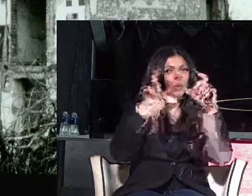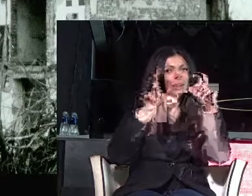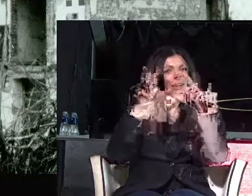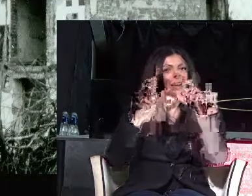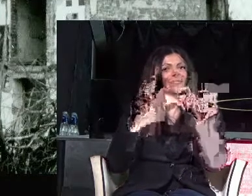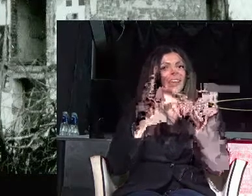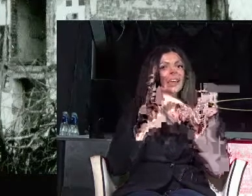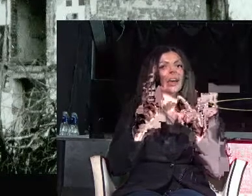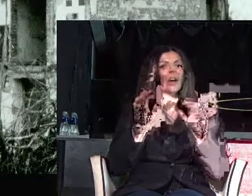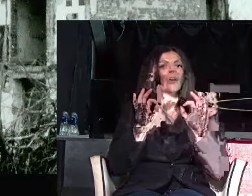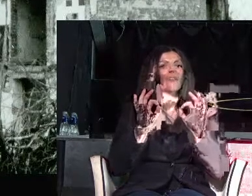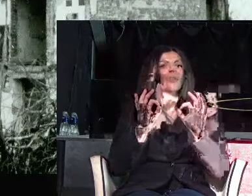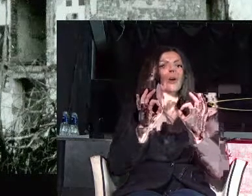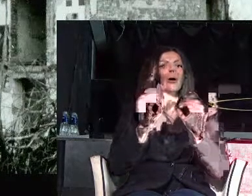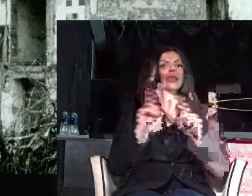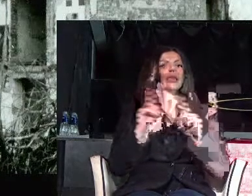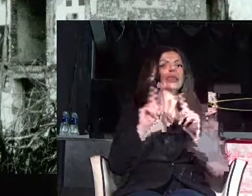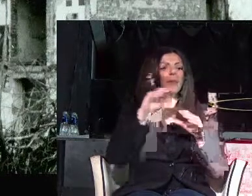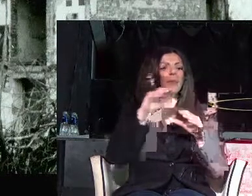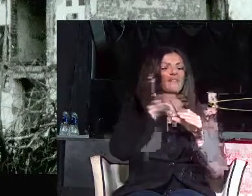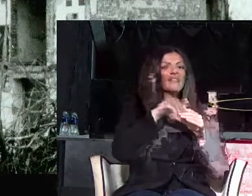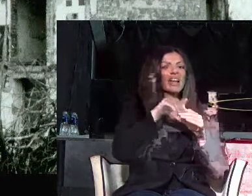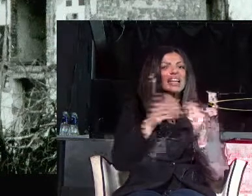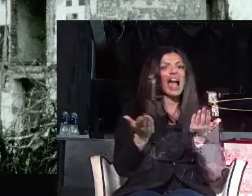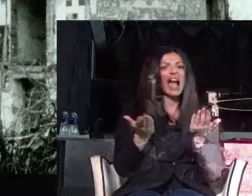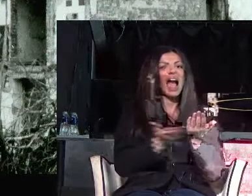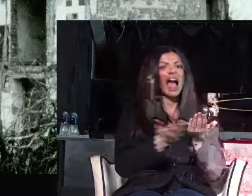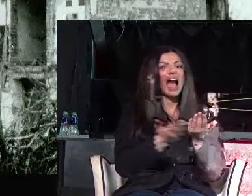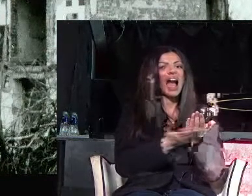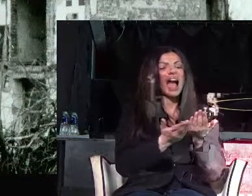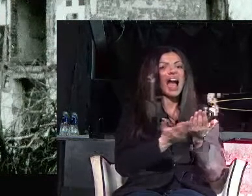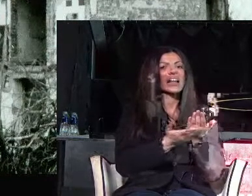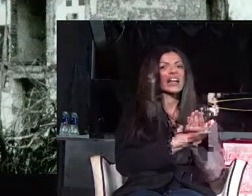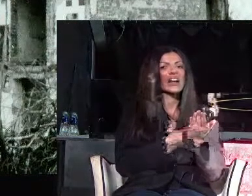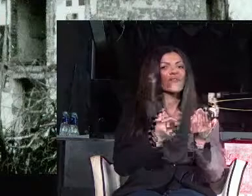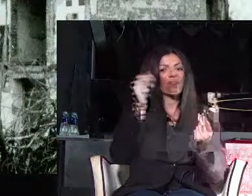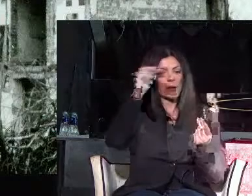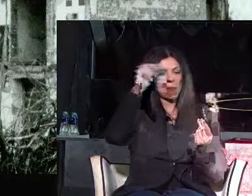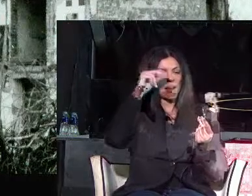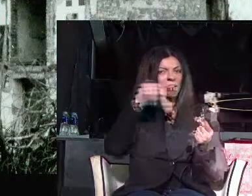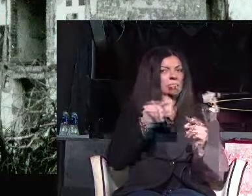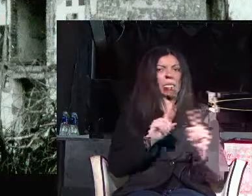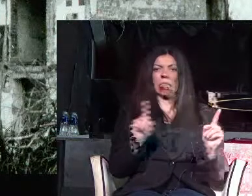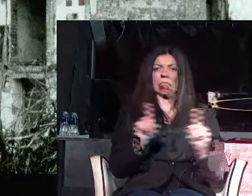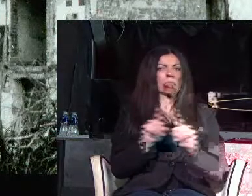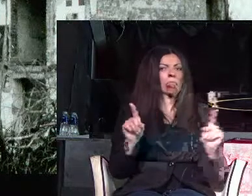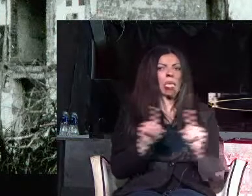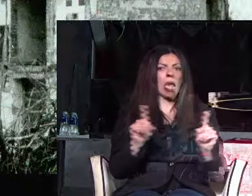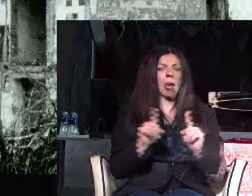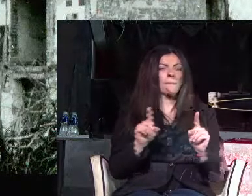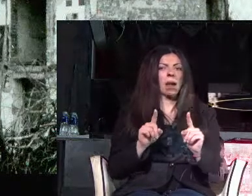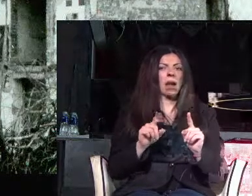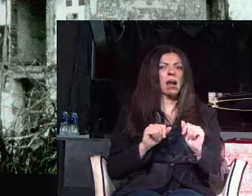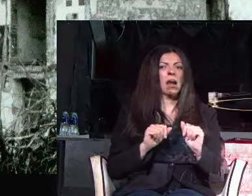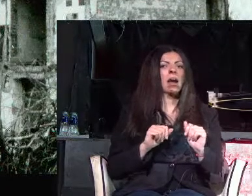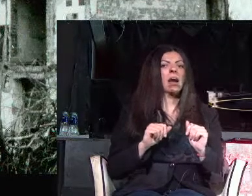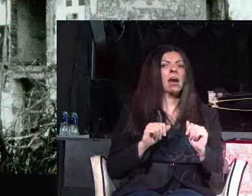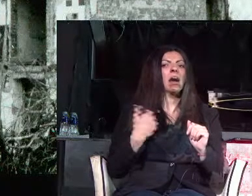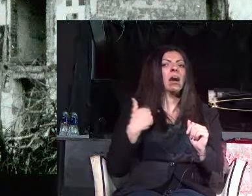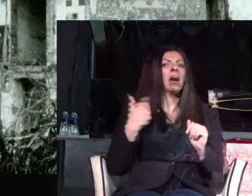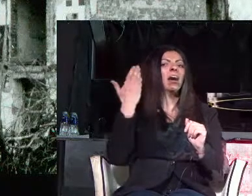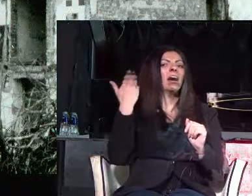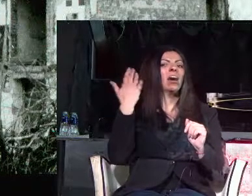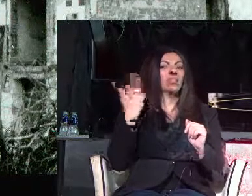me, this was very interesting because since a child, I knew that this process was happening, but it was all vocational. There